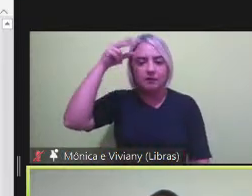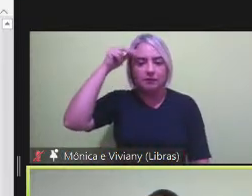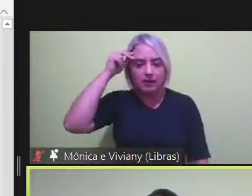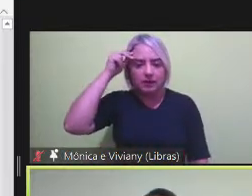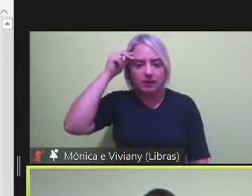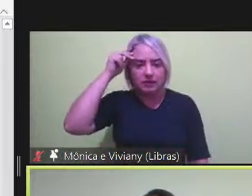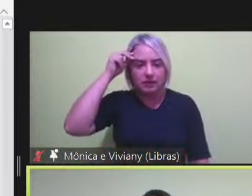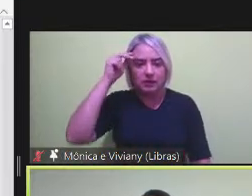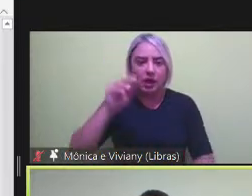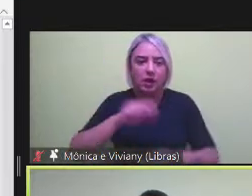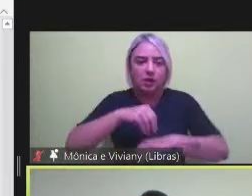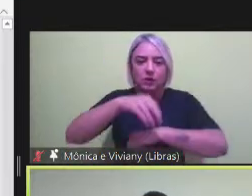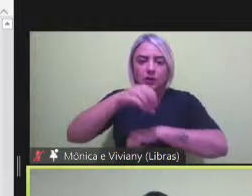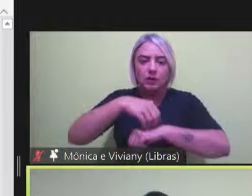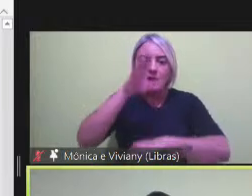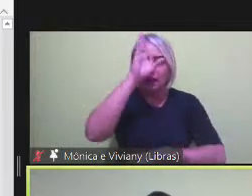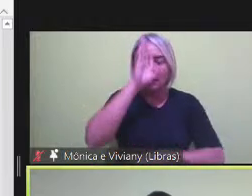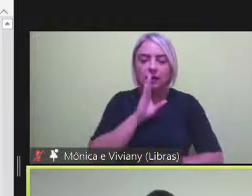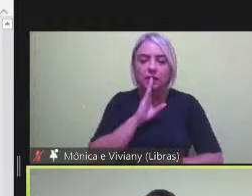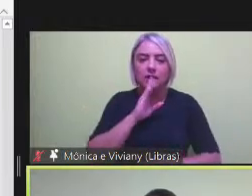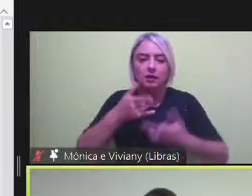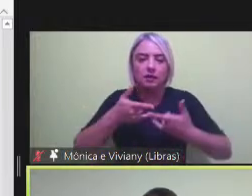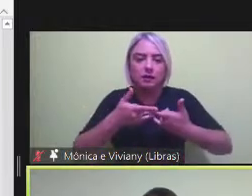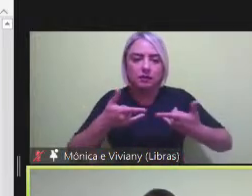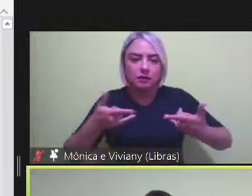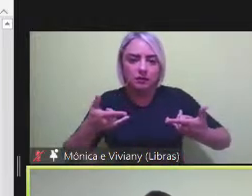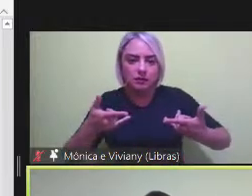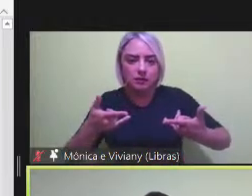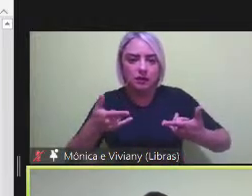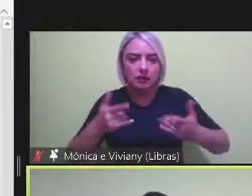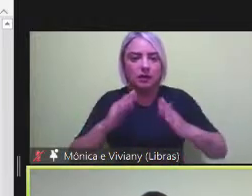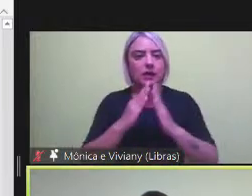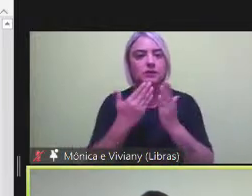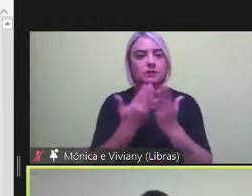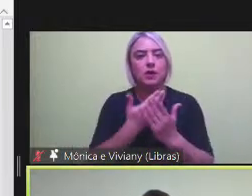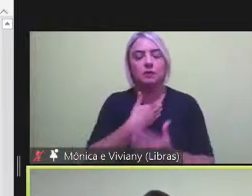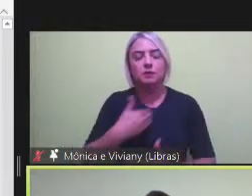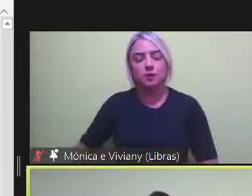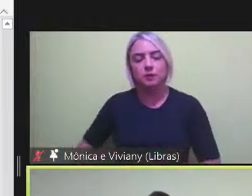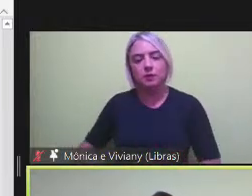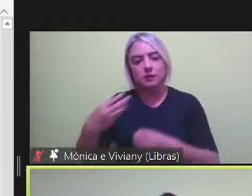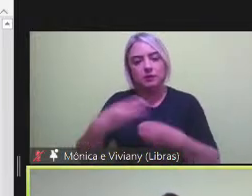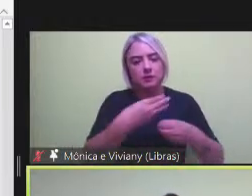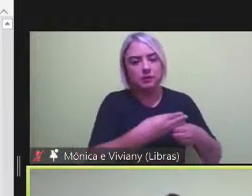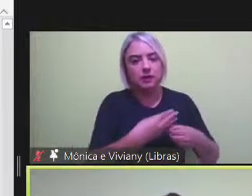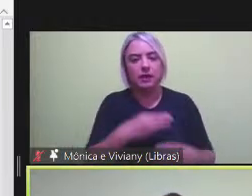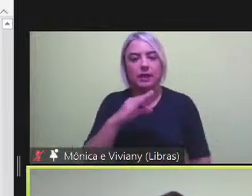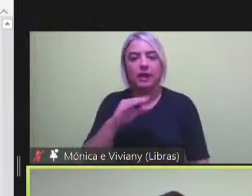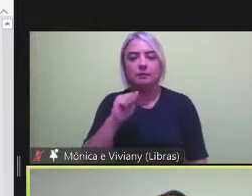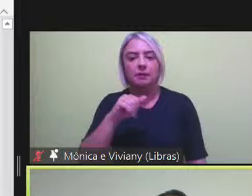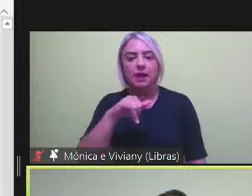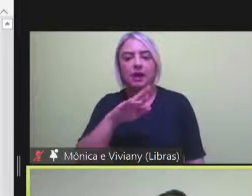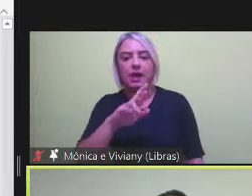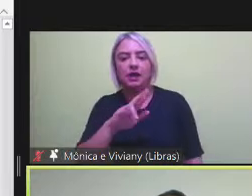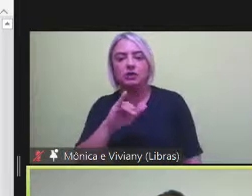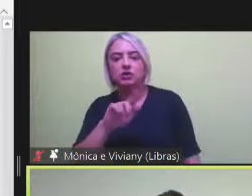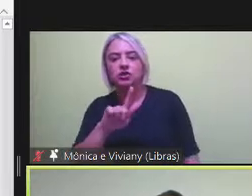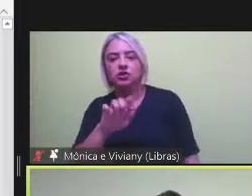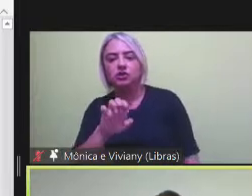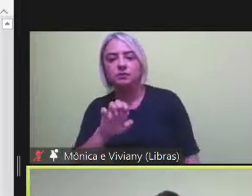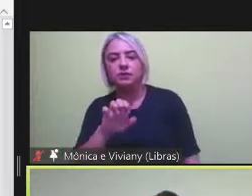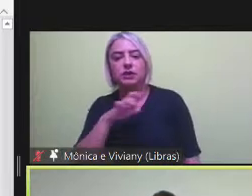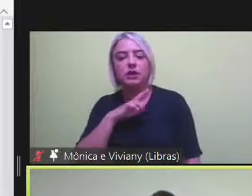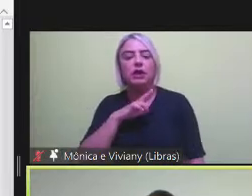the mayor in the program of free education in schools, public schools in Itamaraty. And